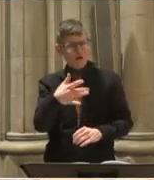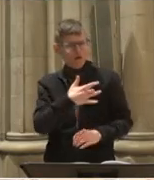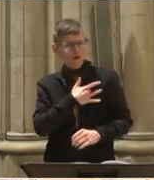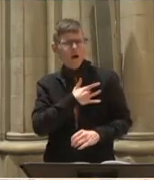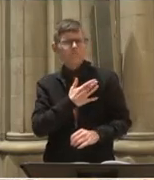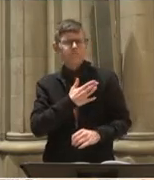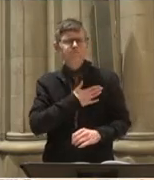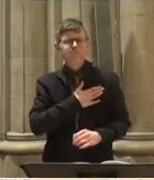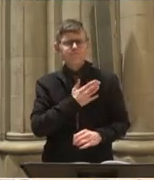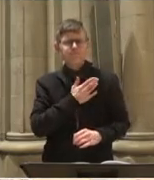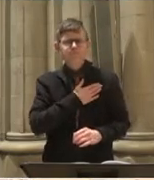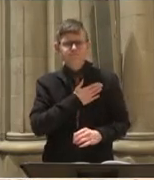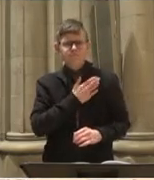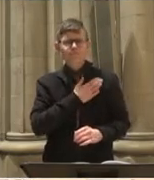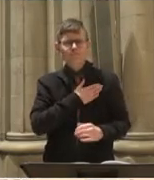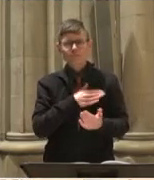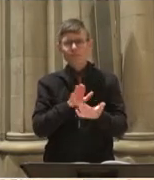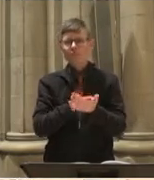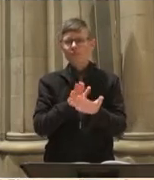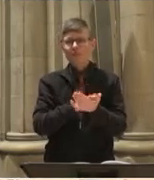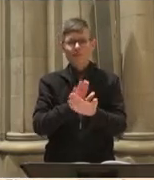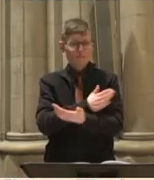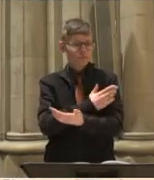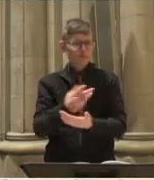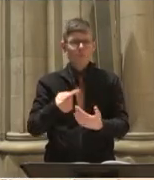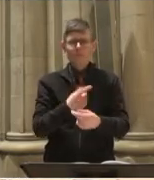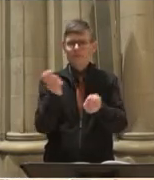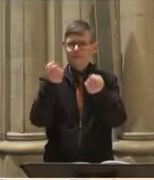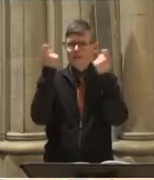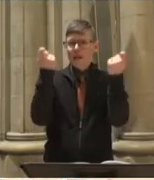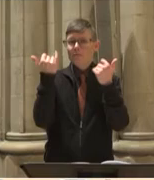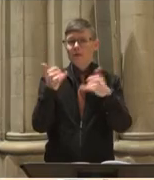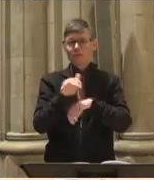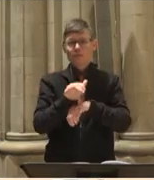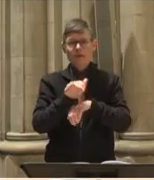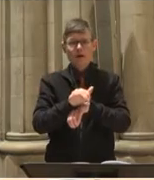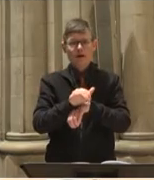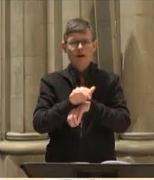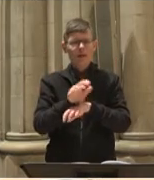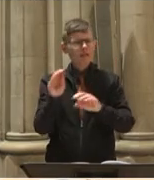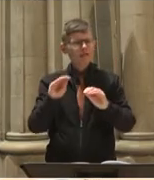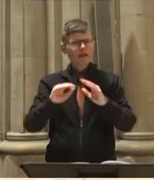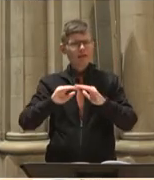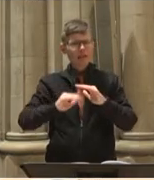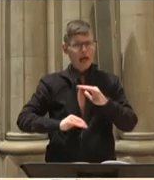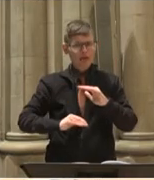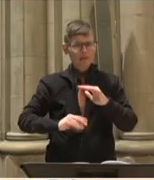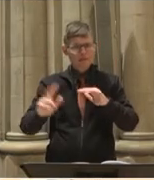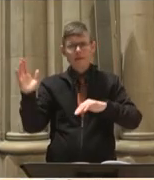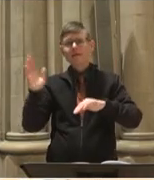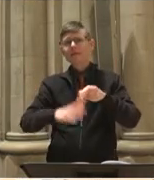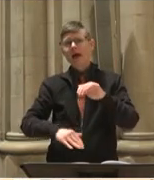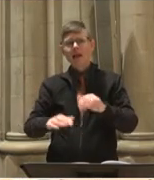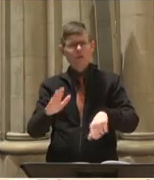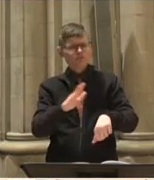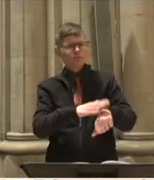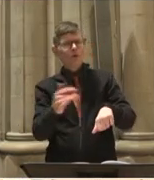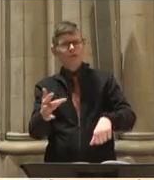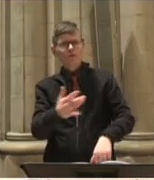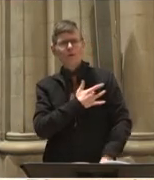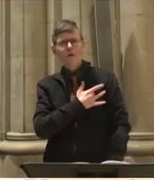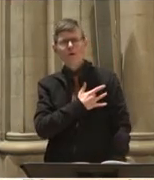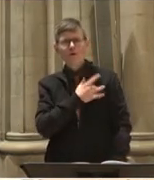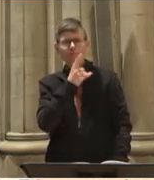rhythms of this music that we celebrate this evening is nothing less than a call to the hearts of who we